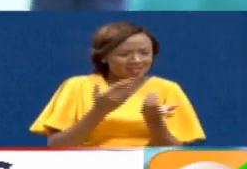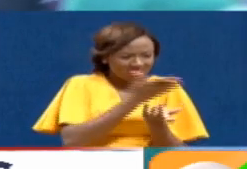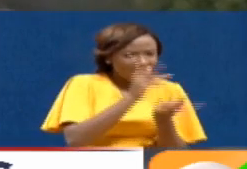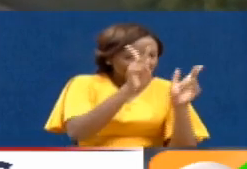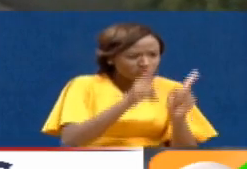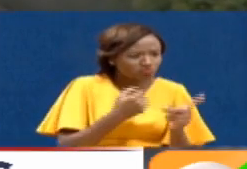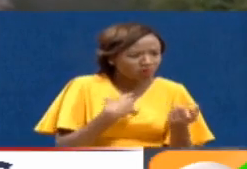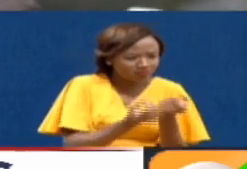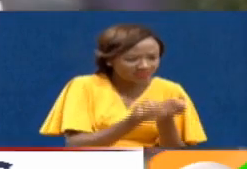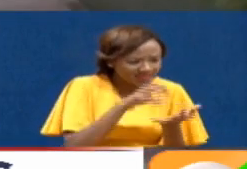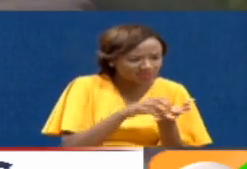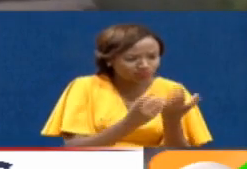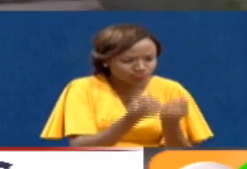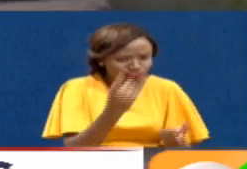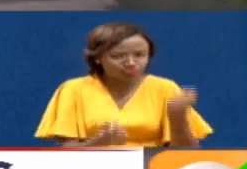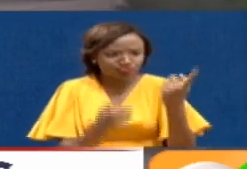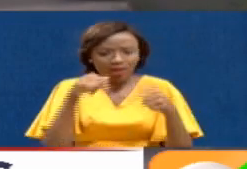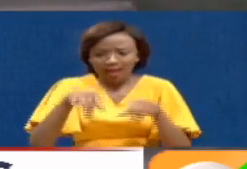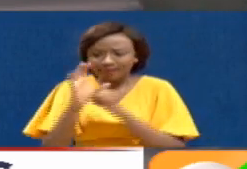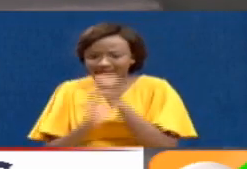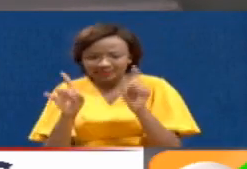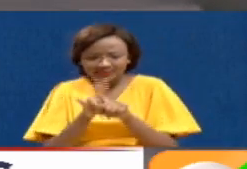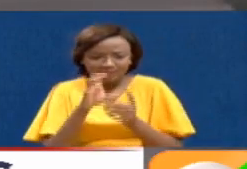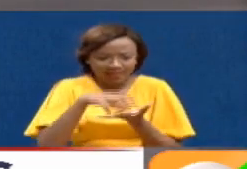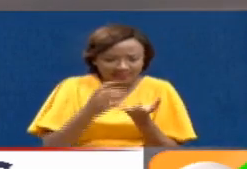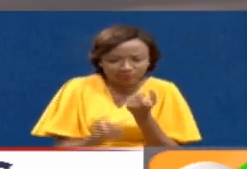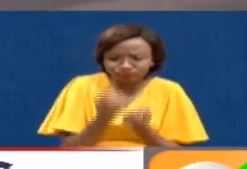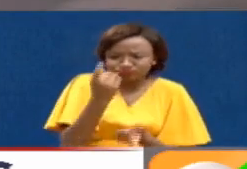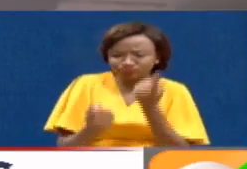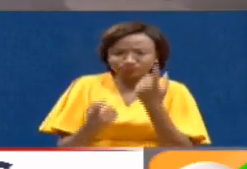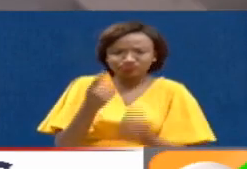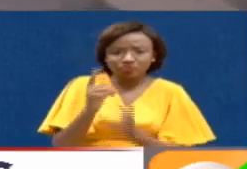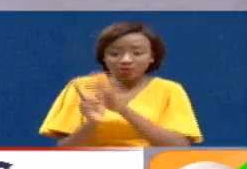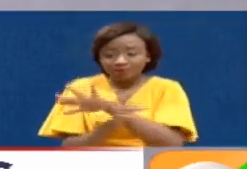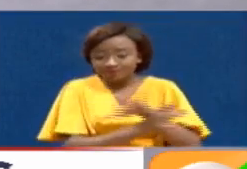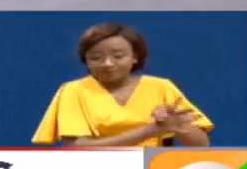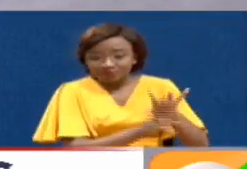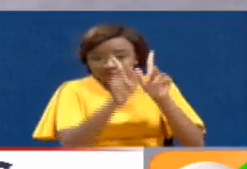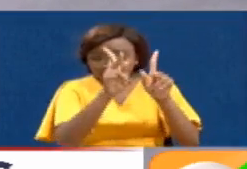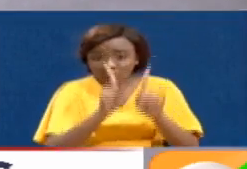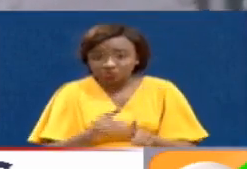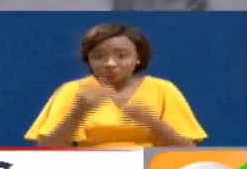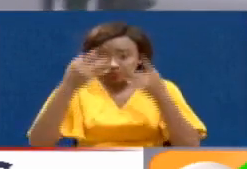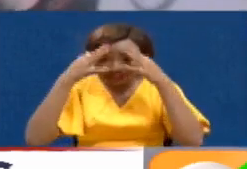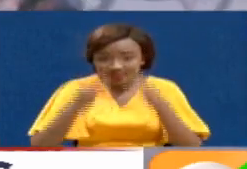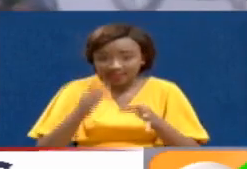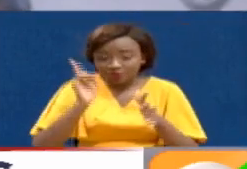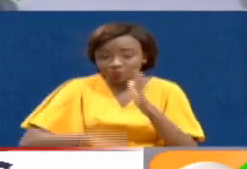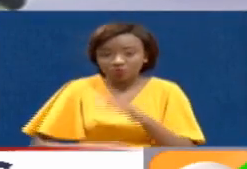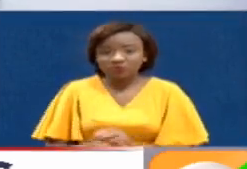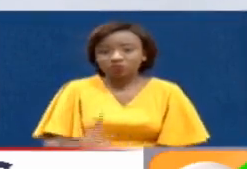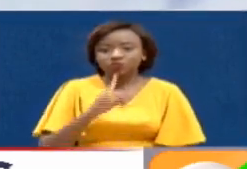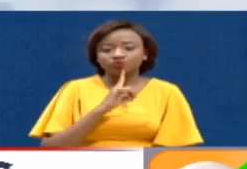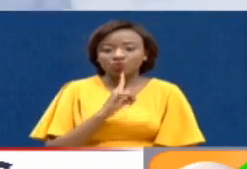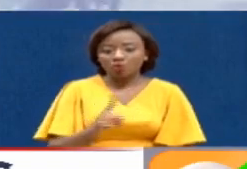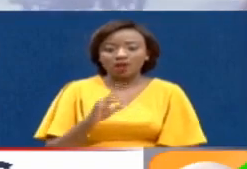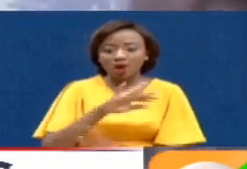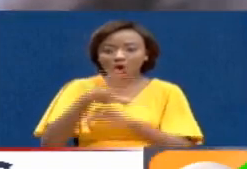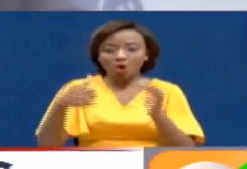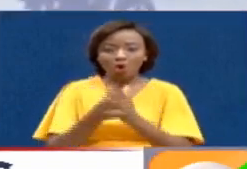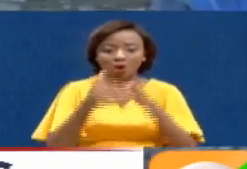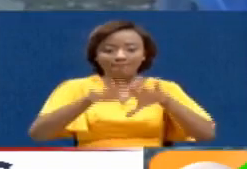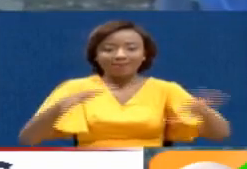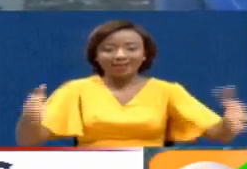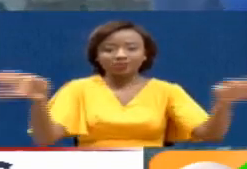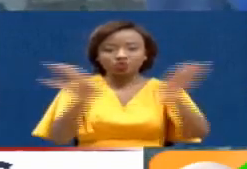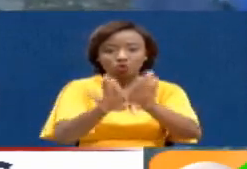coronavirus on the rise in the country, the county government of Kisumu moved ahead to enforce the directive that seeks to have all open